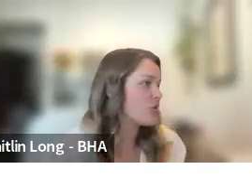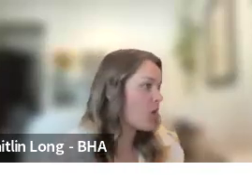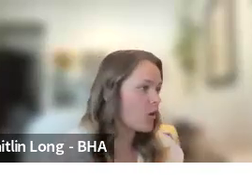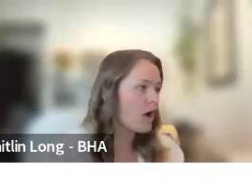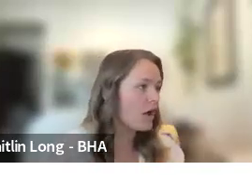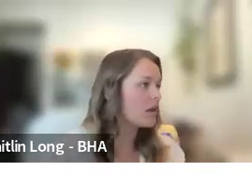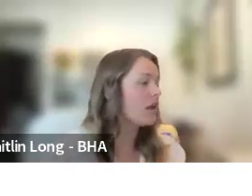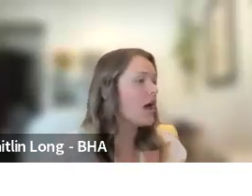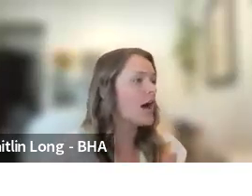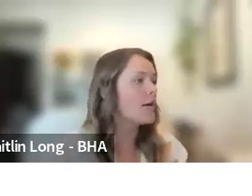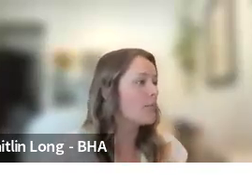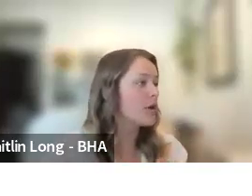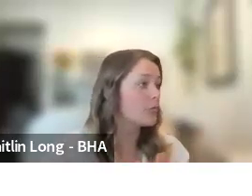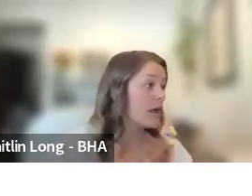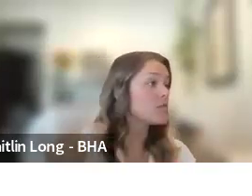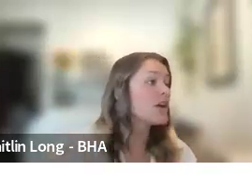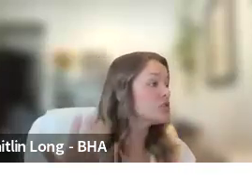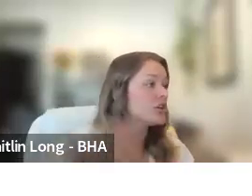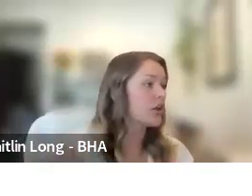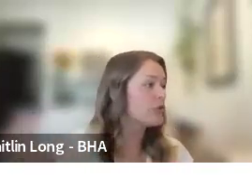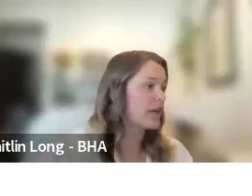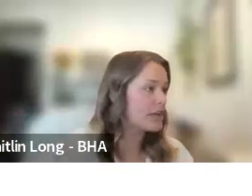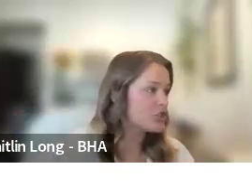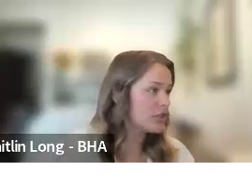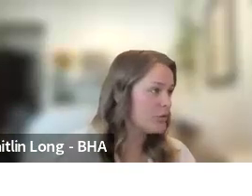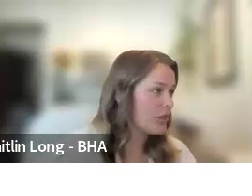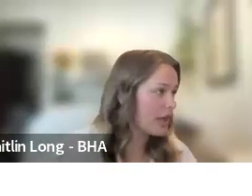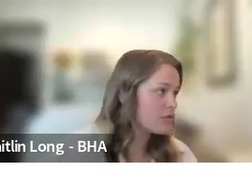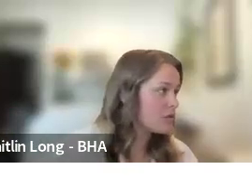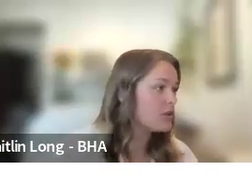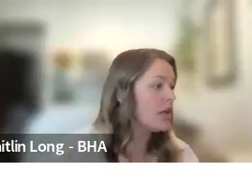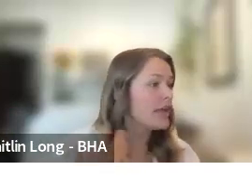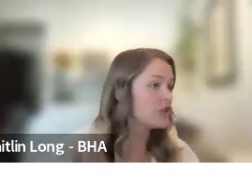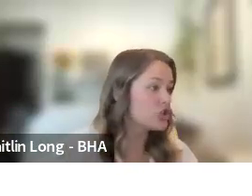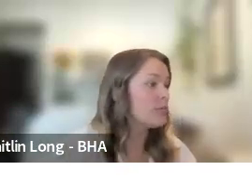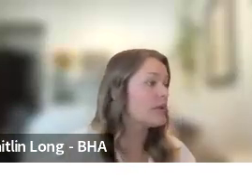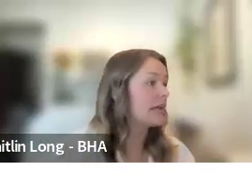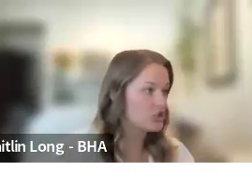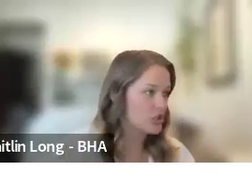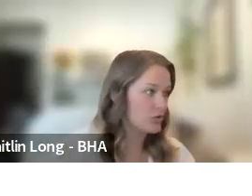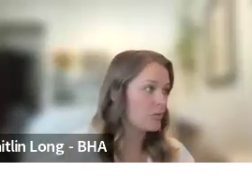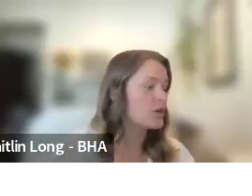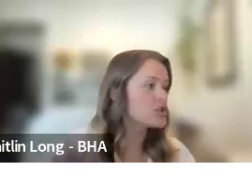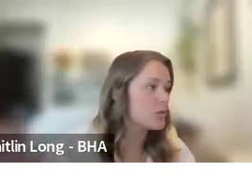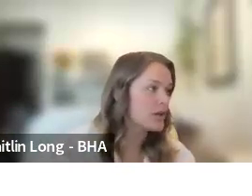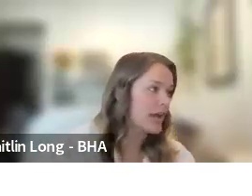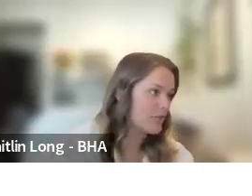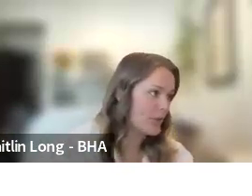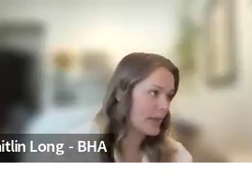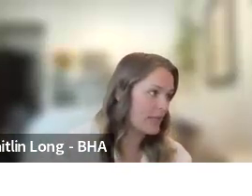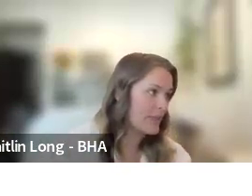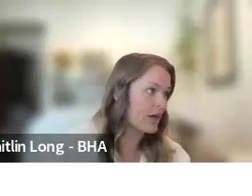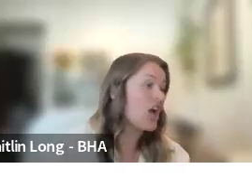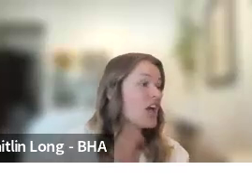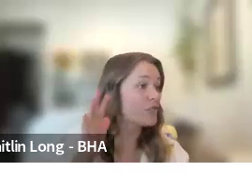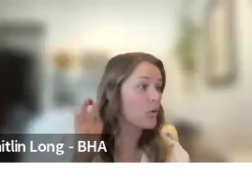email, there's no phone call. As long as you're in communication with the council, it shouldn't be an issue. We just wanted to kind of